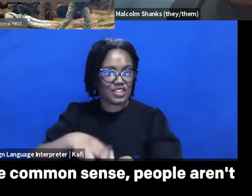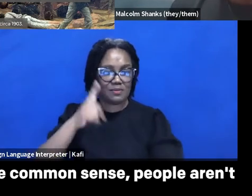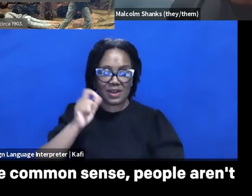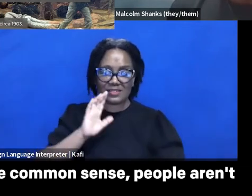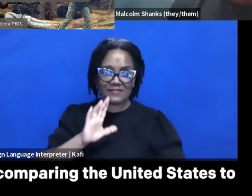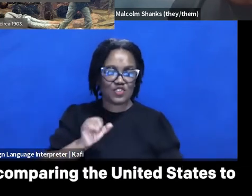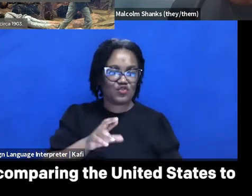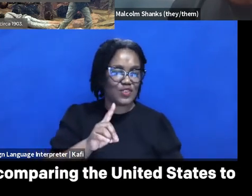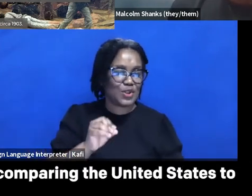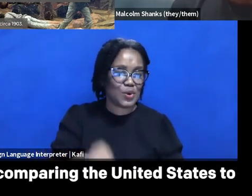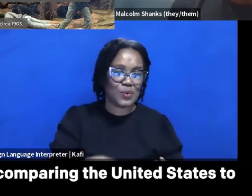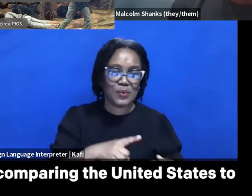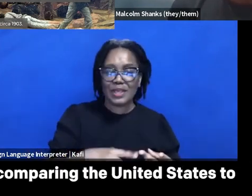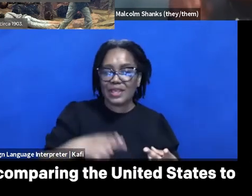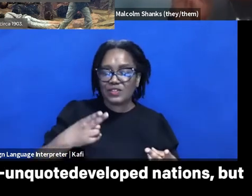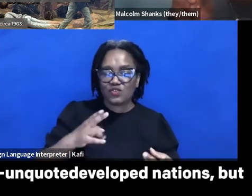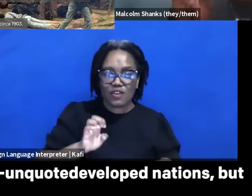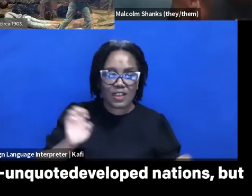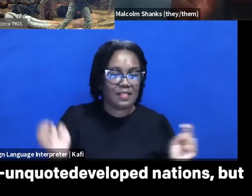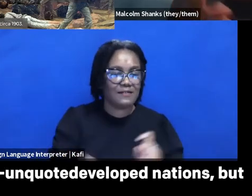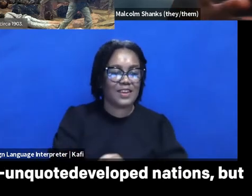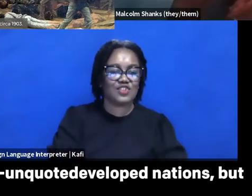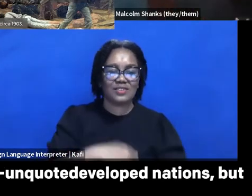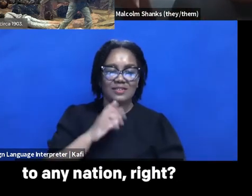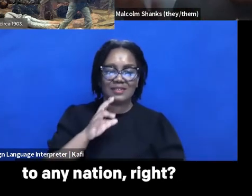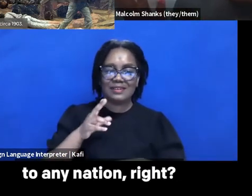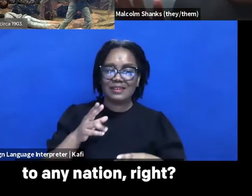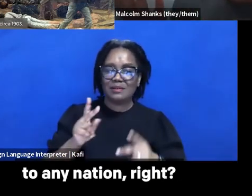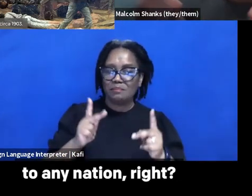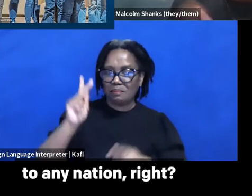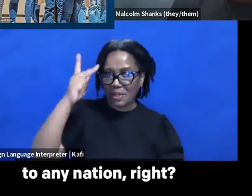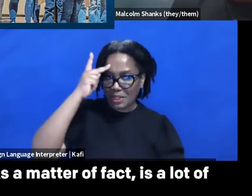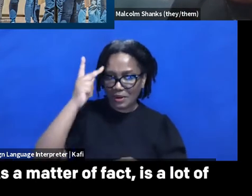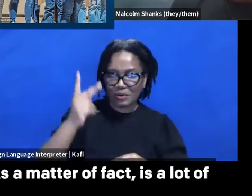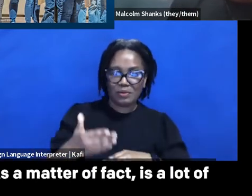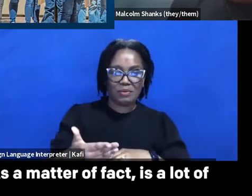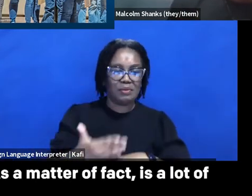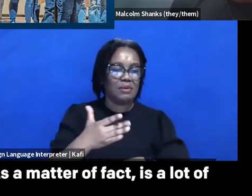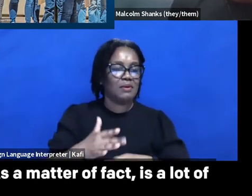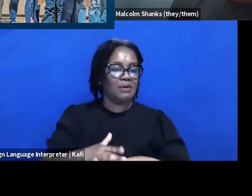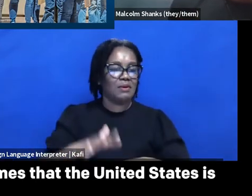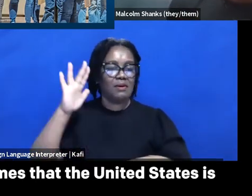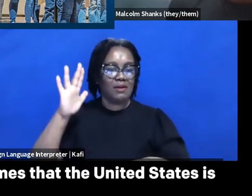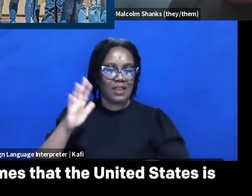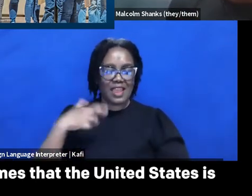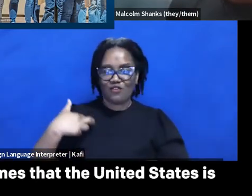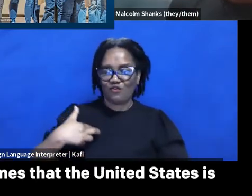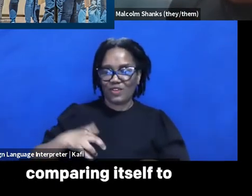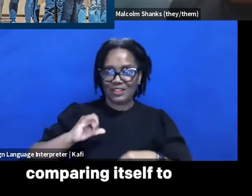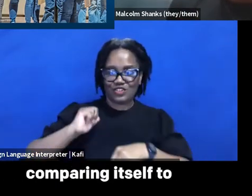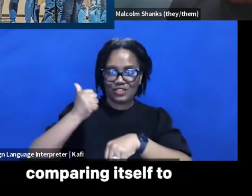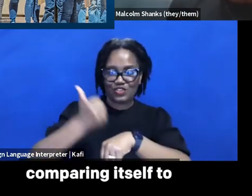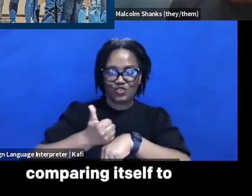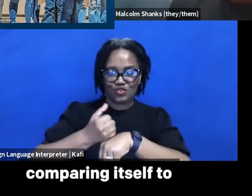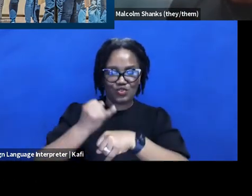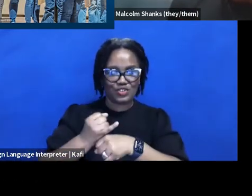sense, people aren't just comparing the United States to quote unquote developed nations, but to any nation, right? As a matter of fact, it's a lot of times that the United States is